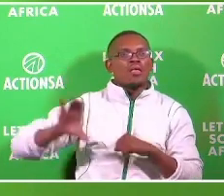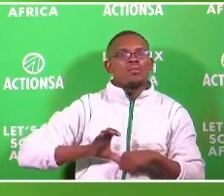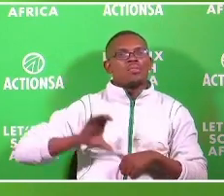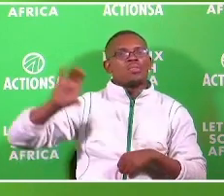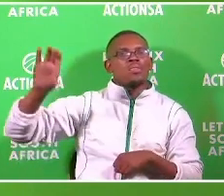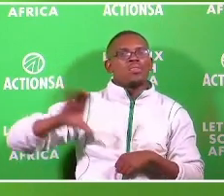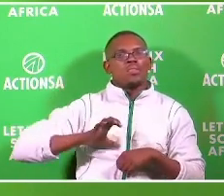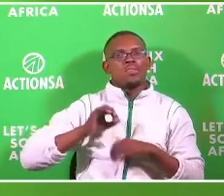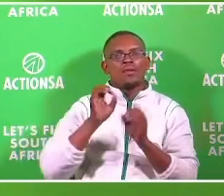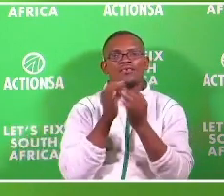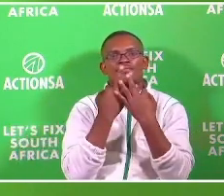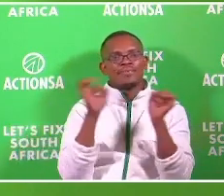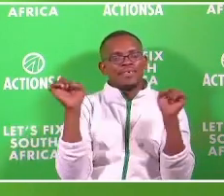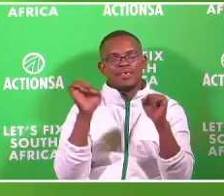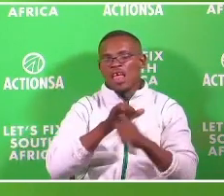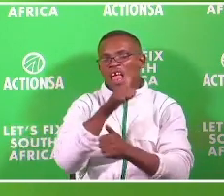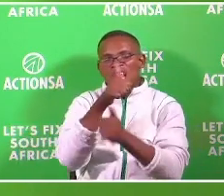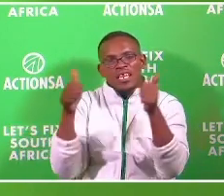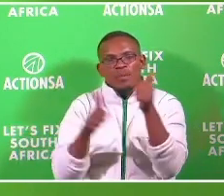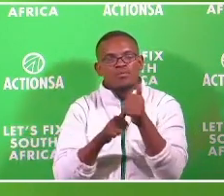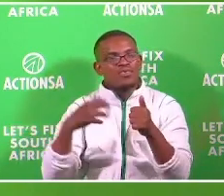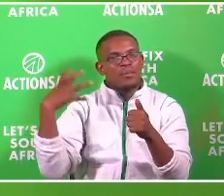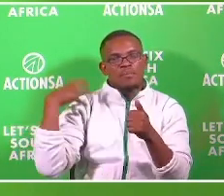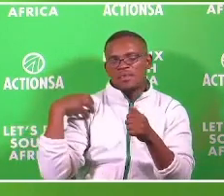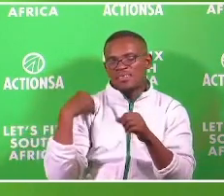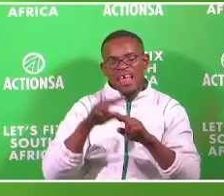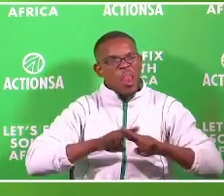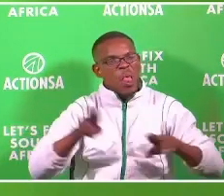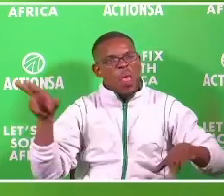deputy ministers, and